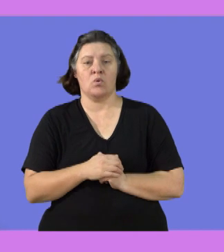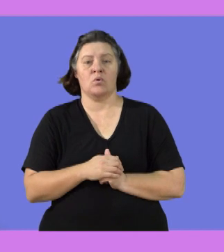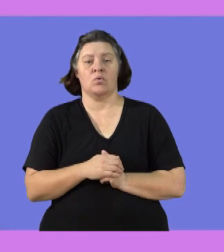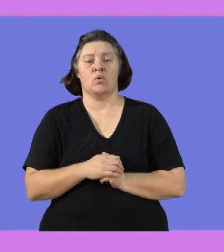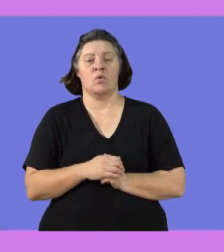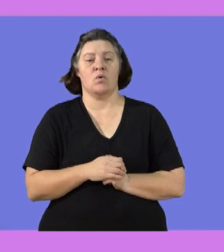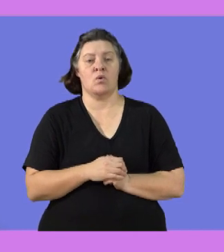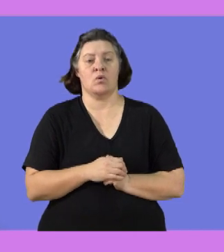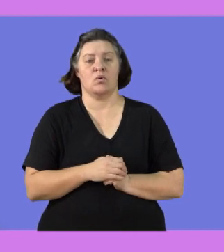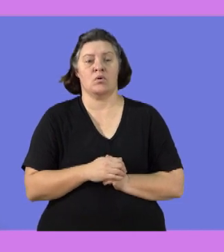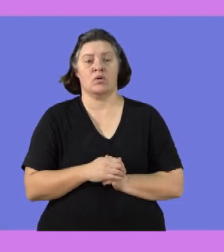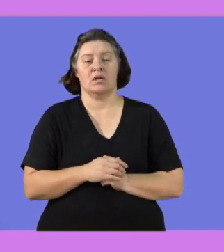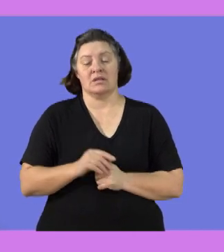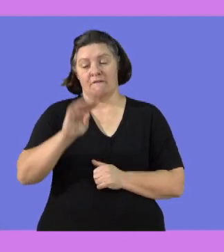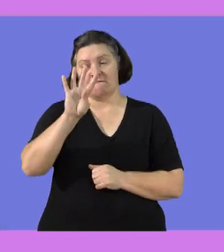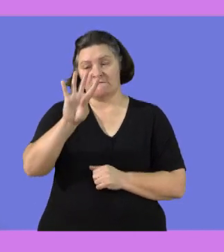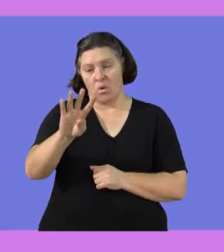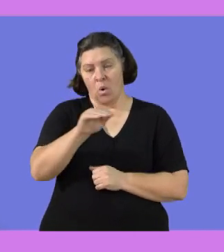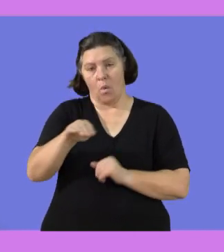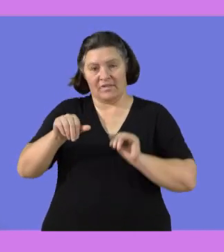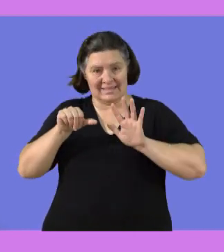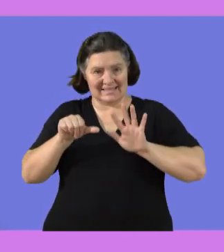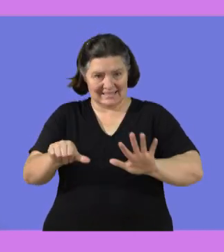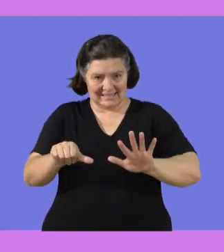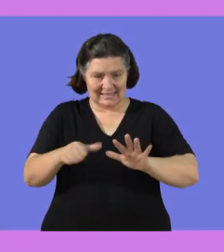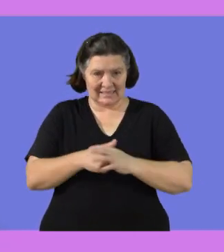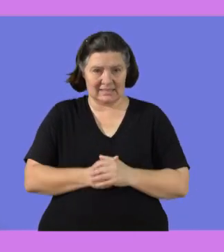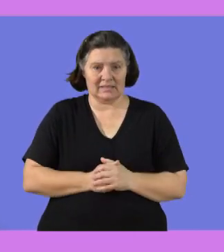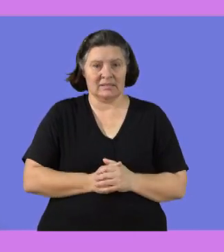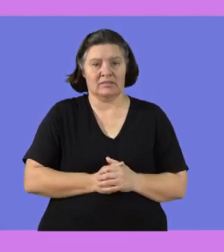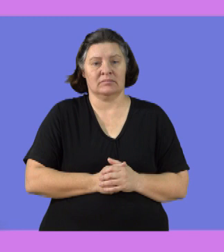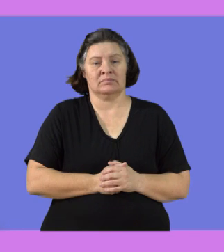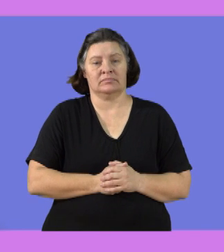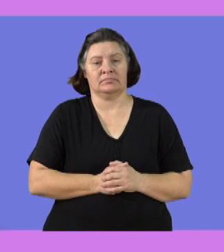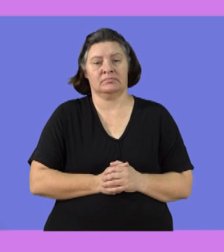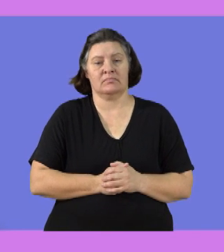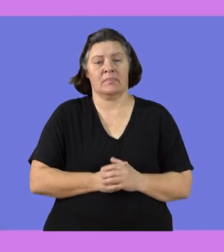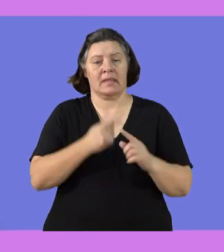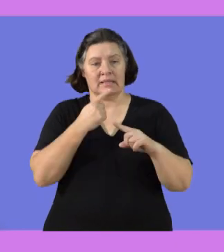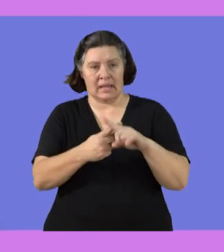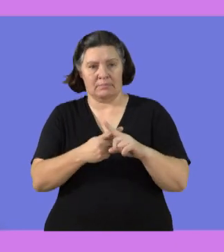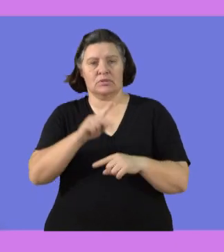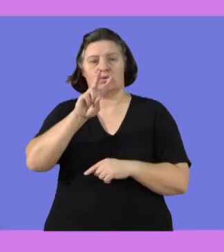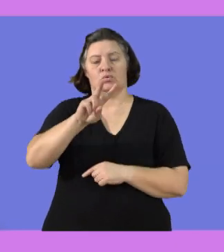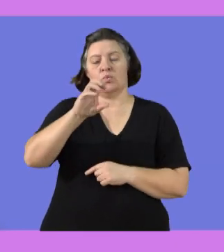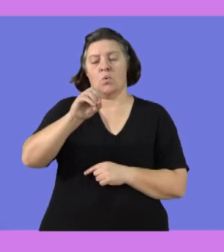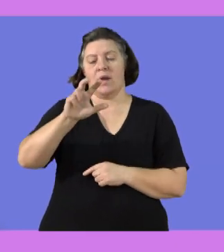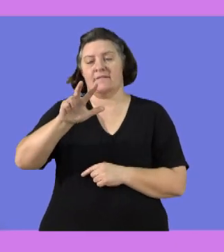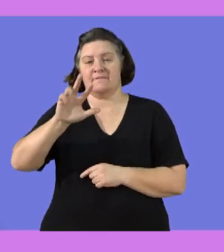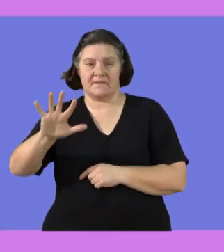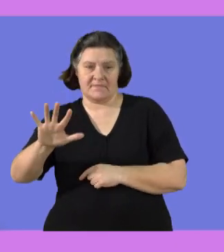because Thabo's proportion is 4, we will then say 4 divided by the sum, which is